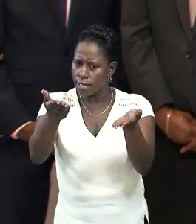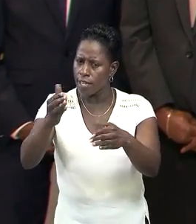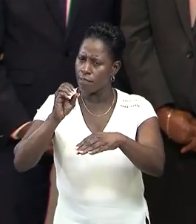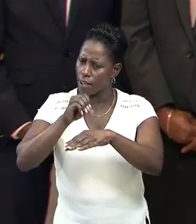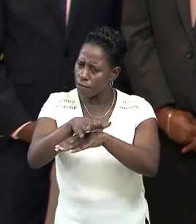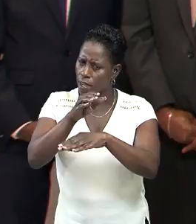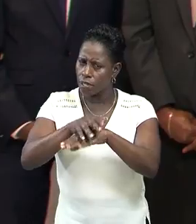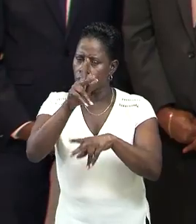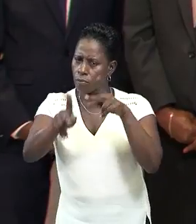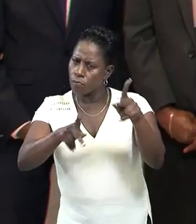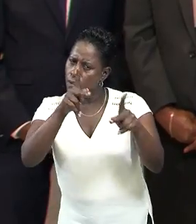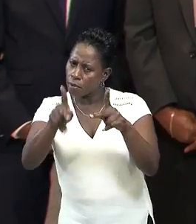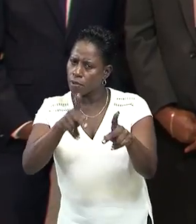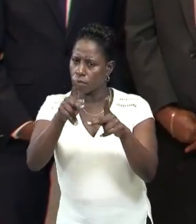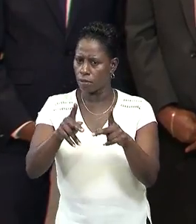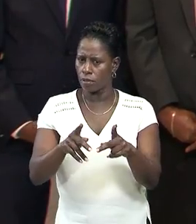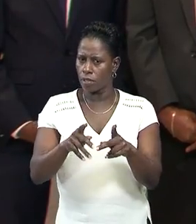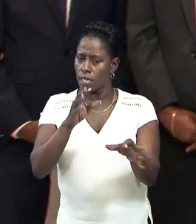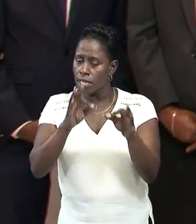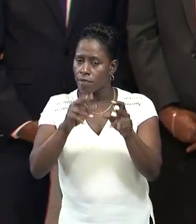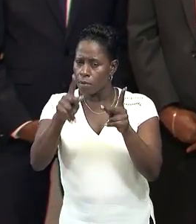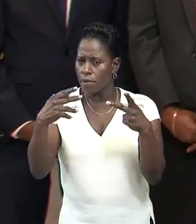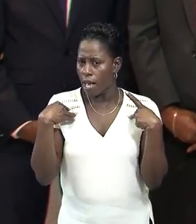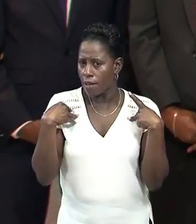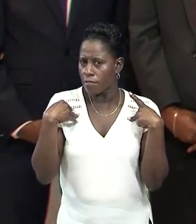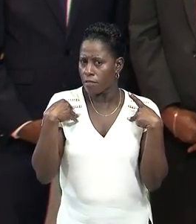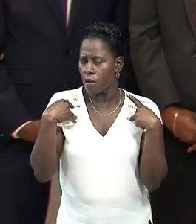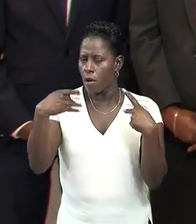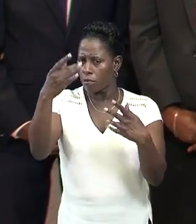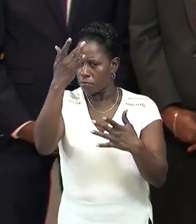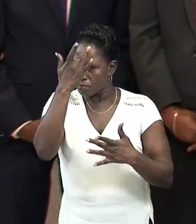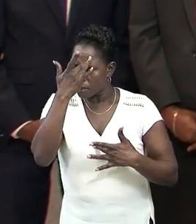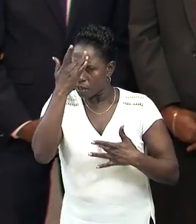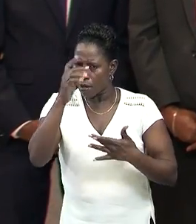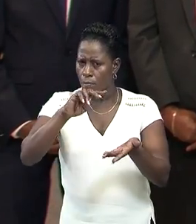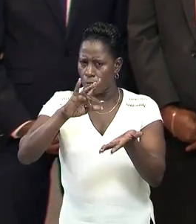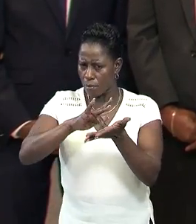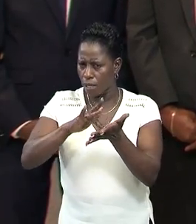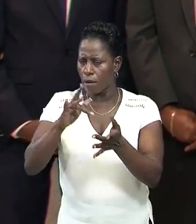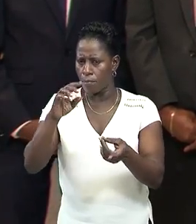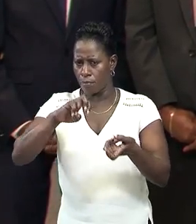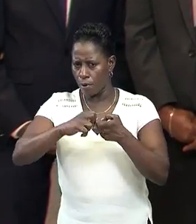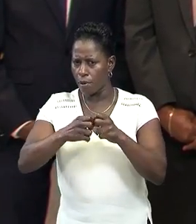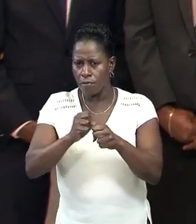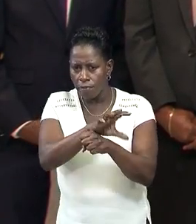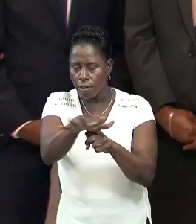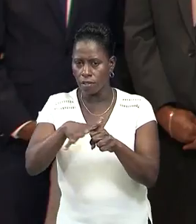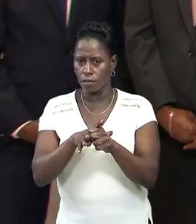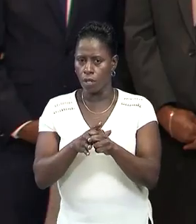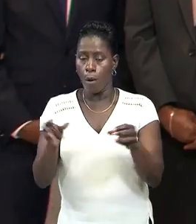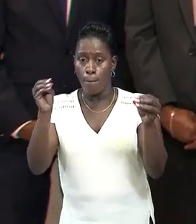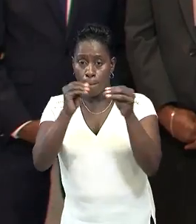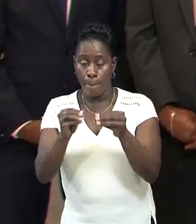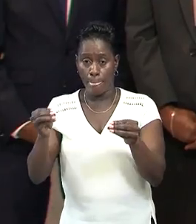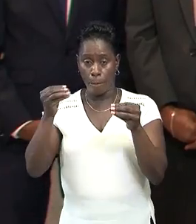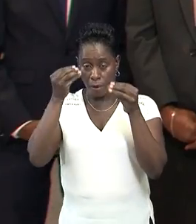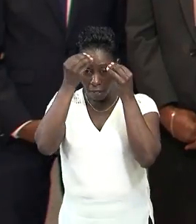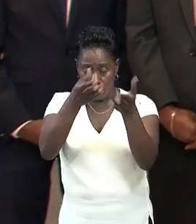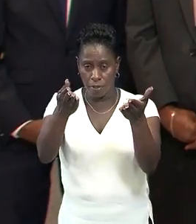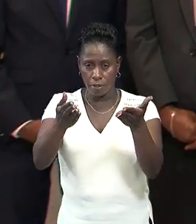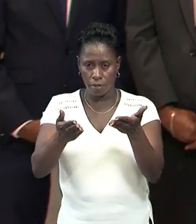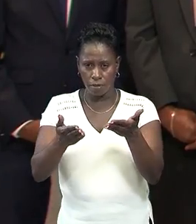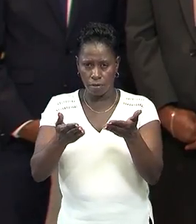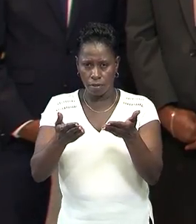telephone consultation to persons with medical concerns with COVID-19. Further information will be